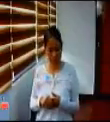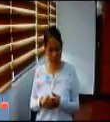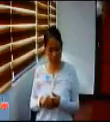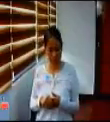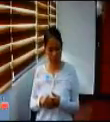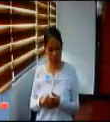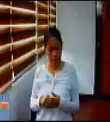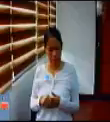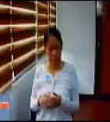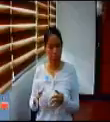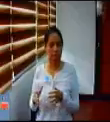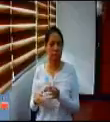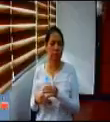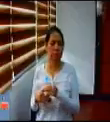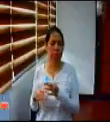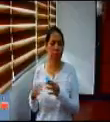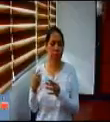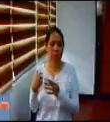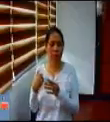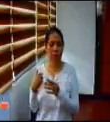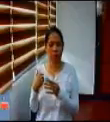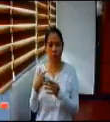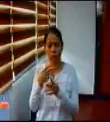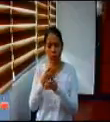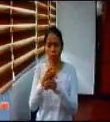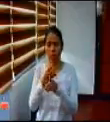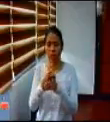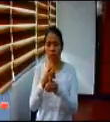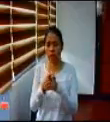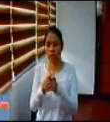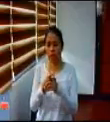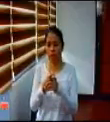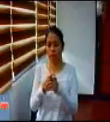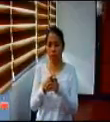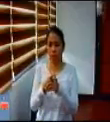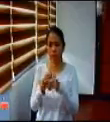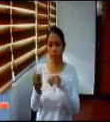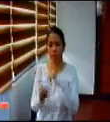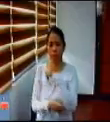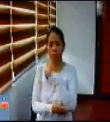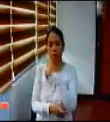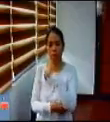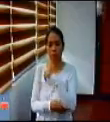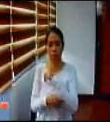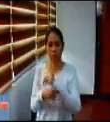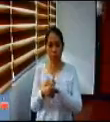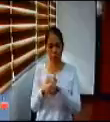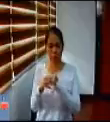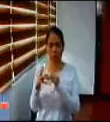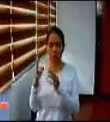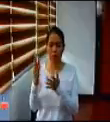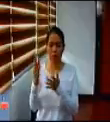resources. And there is definitely going to be temptation for IUU fishing.